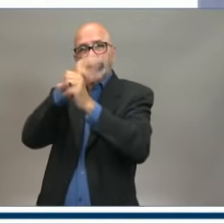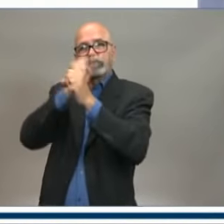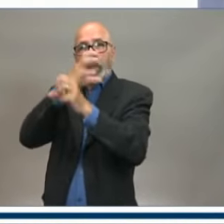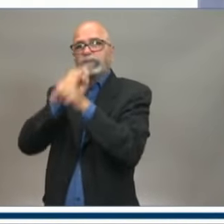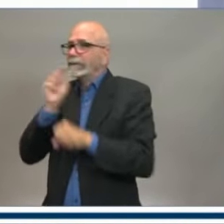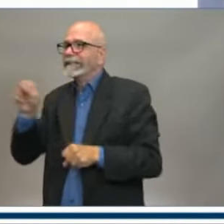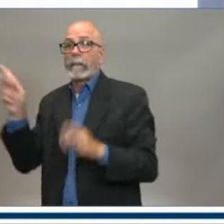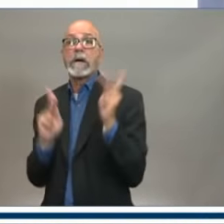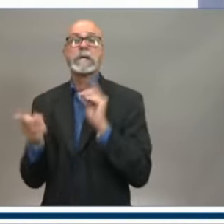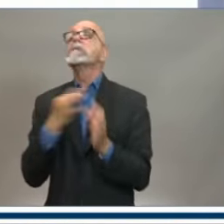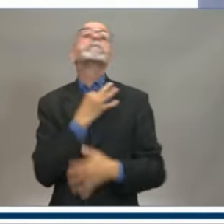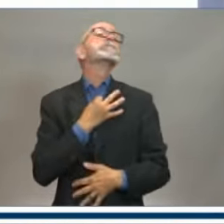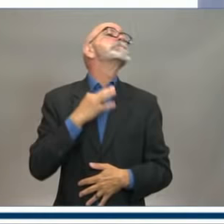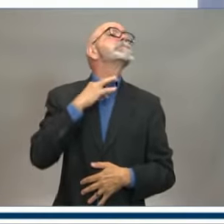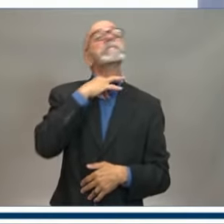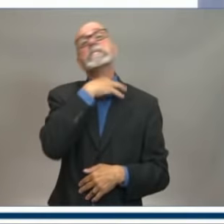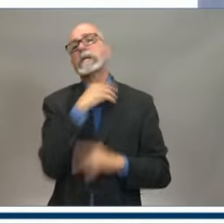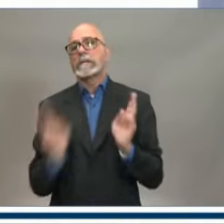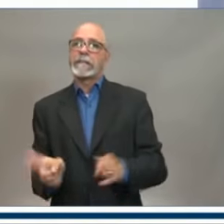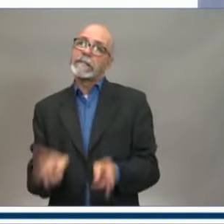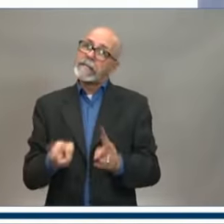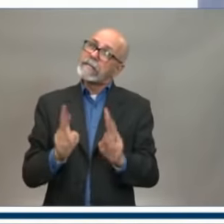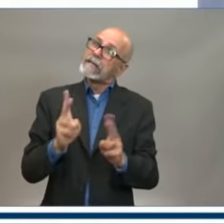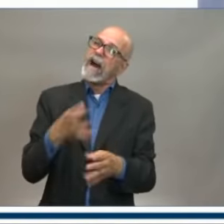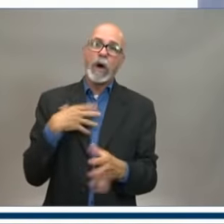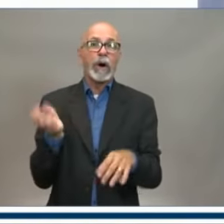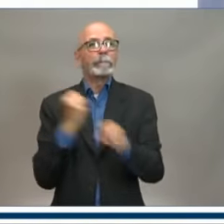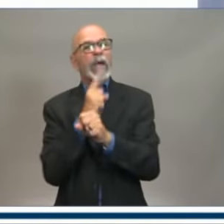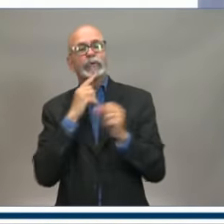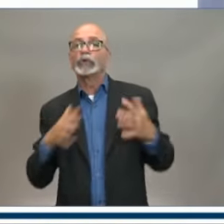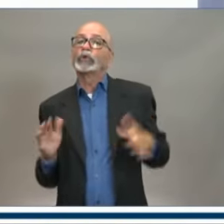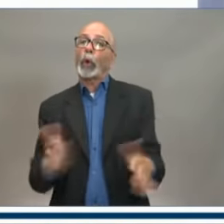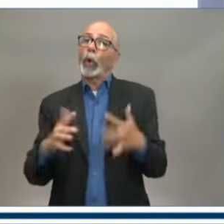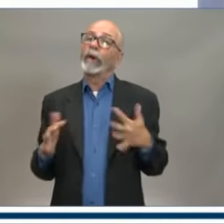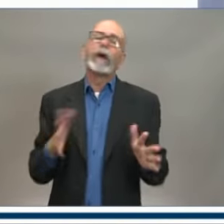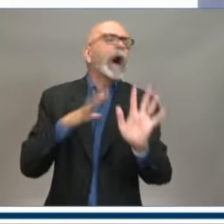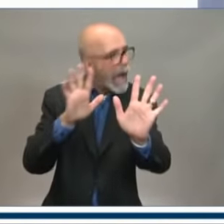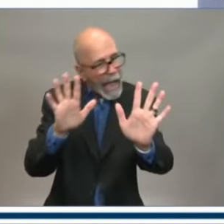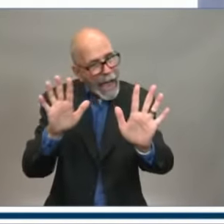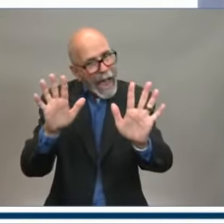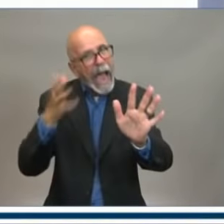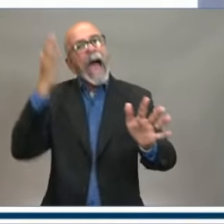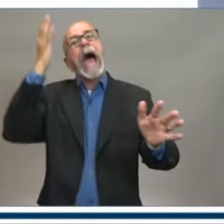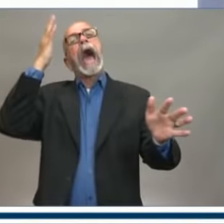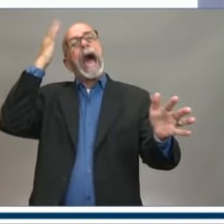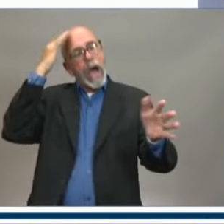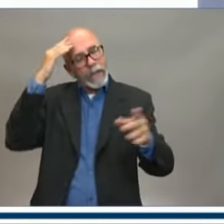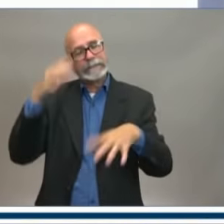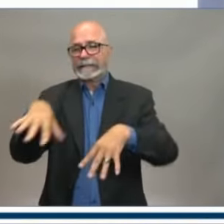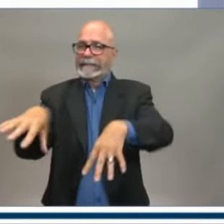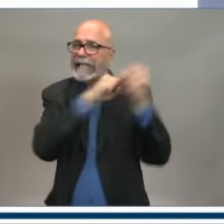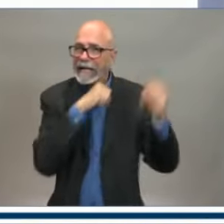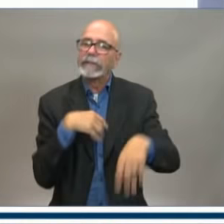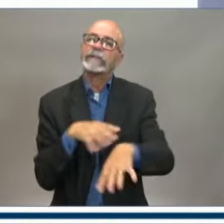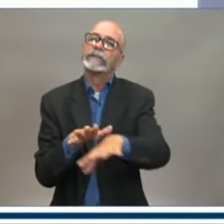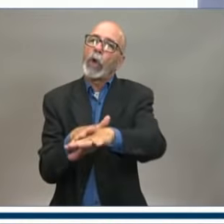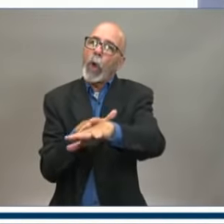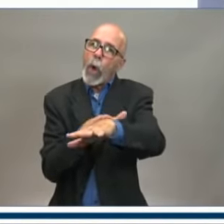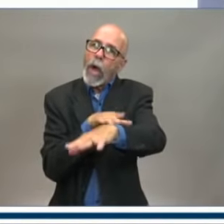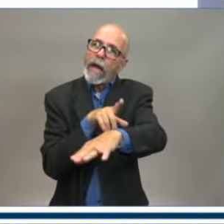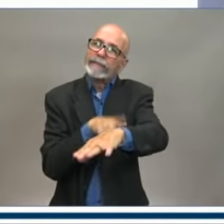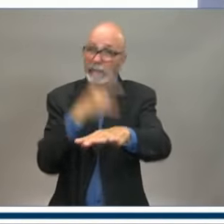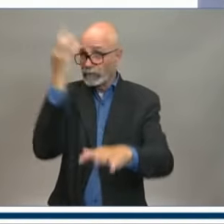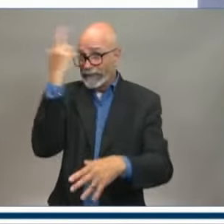nervous, but we have to get our economy moving again. We are taking it slow, we are reducing capacity, and